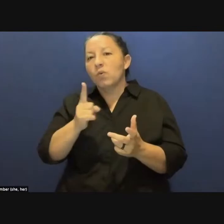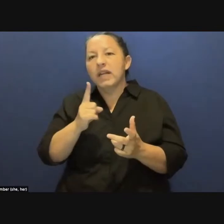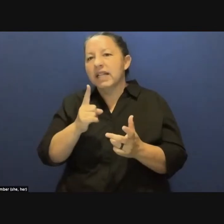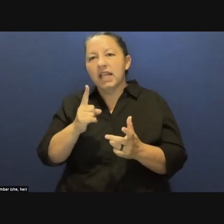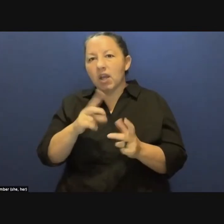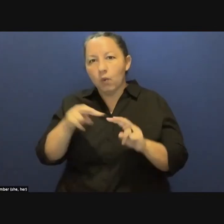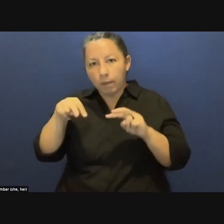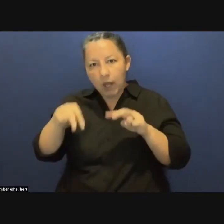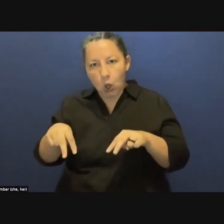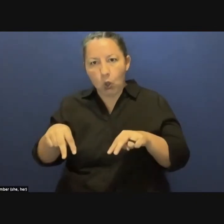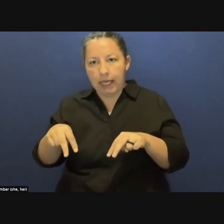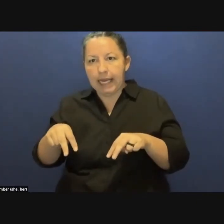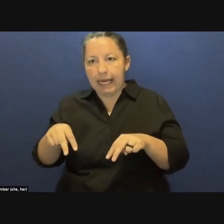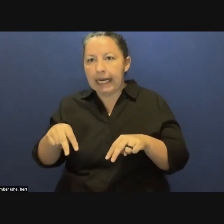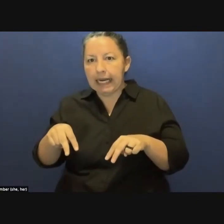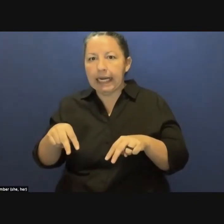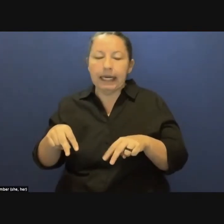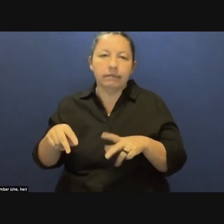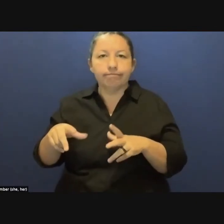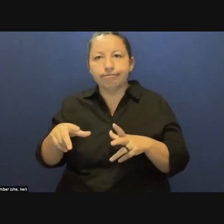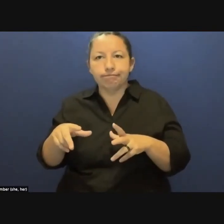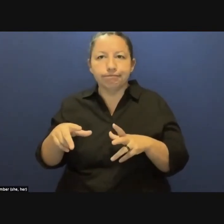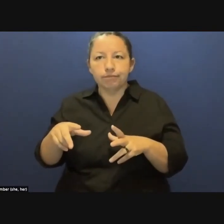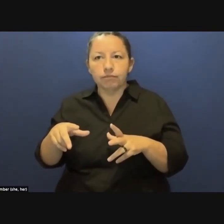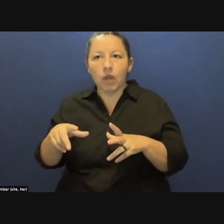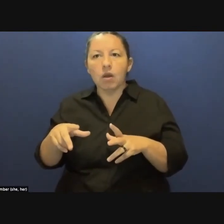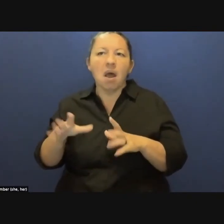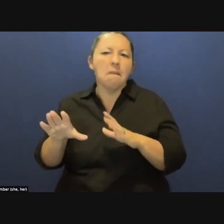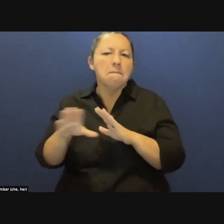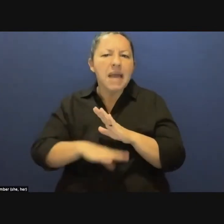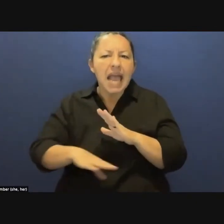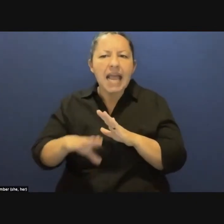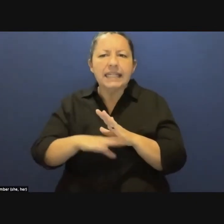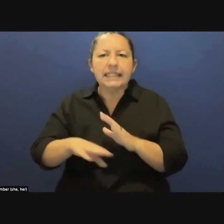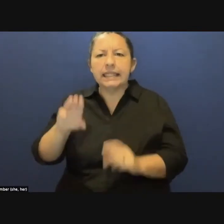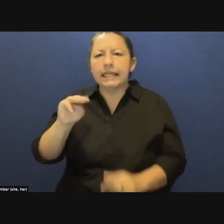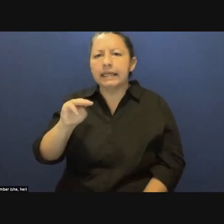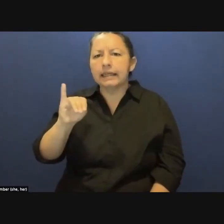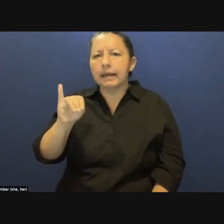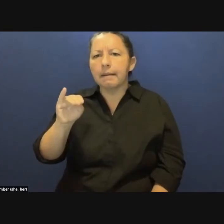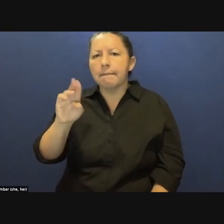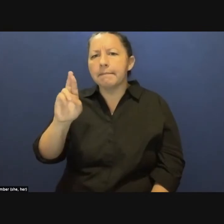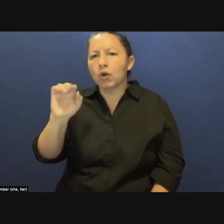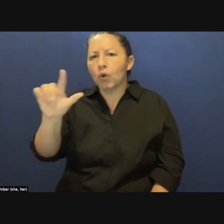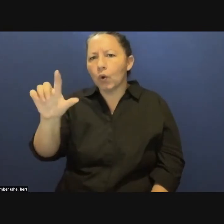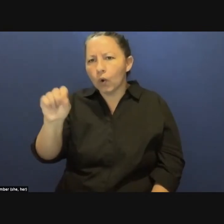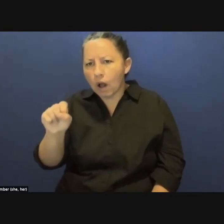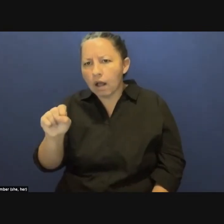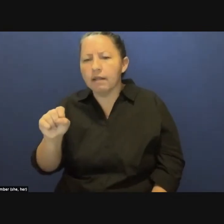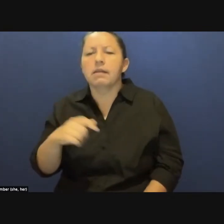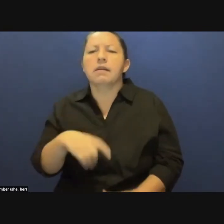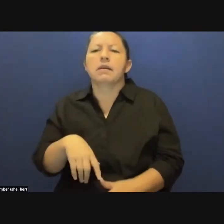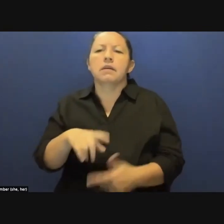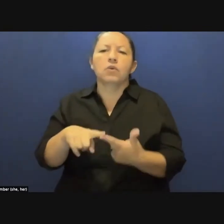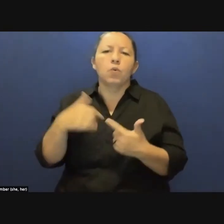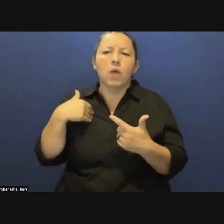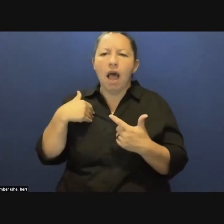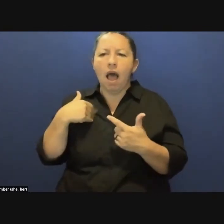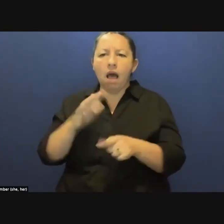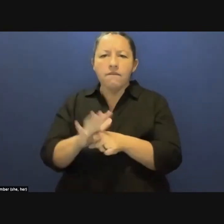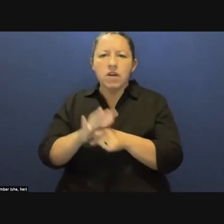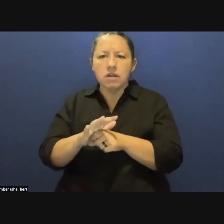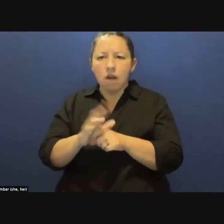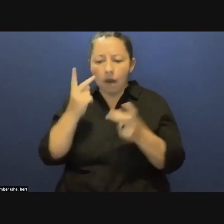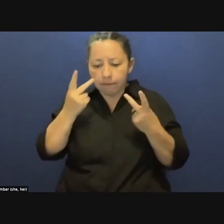looking at some basic mineralogy. We'll have coverage that will allow us to look